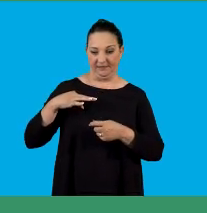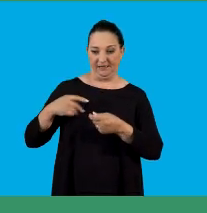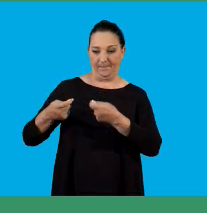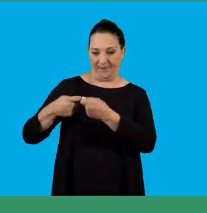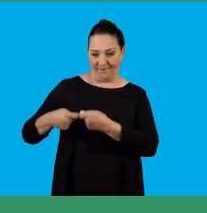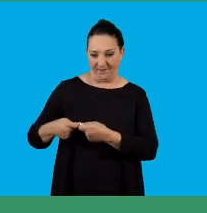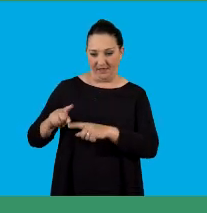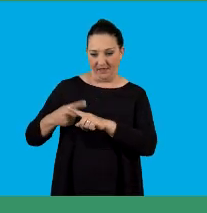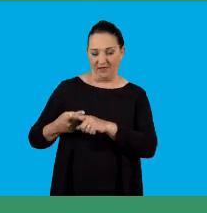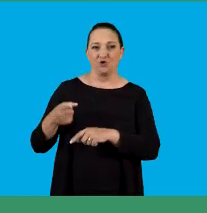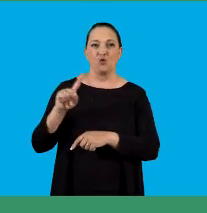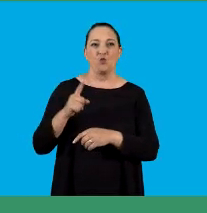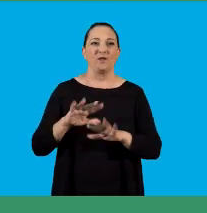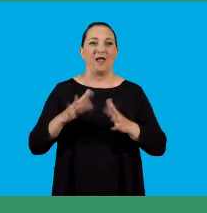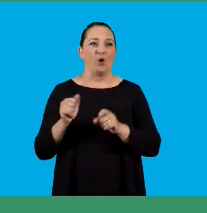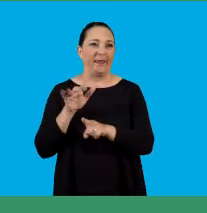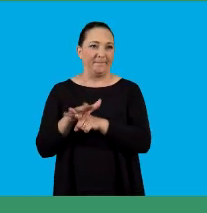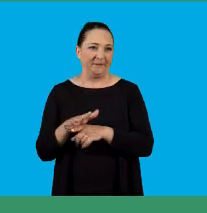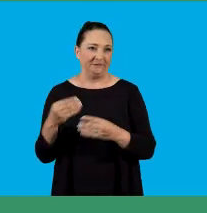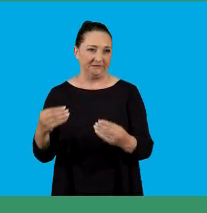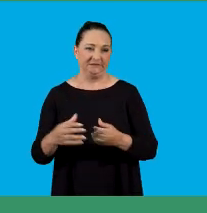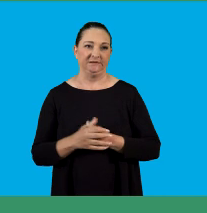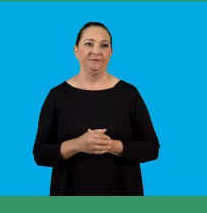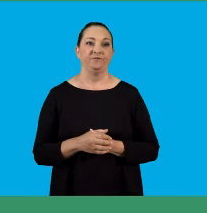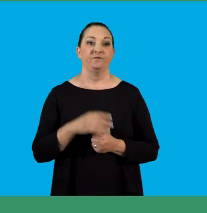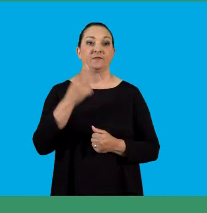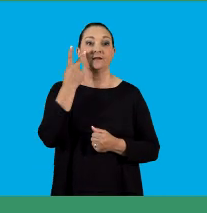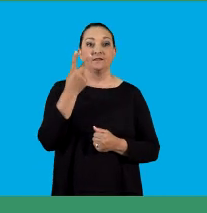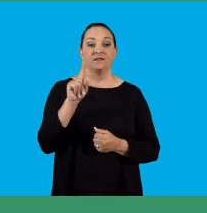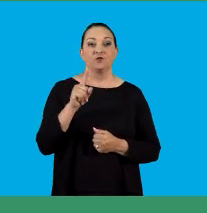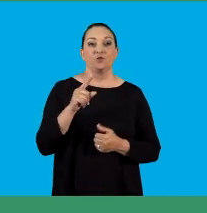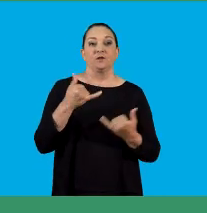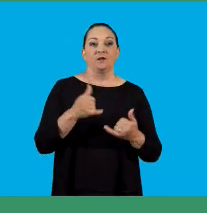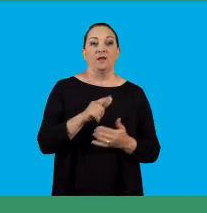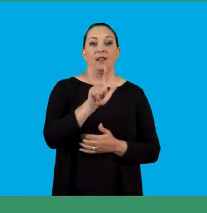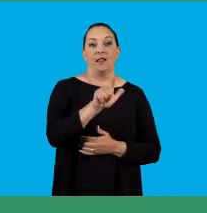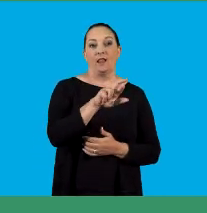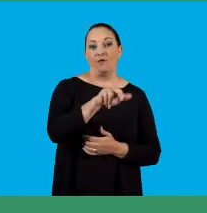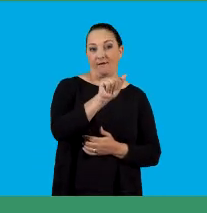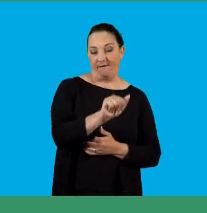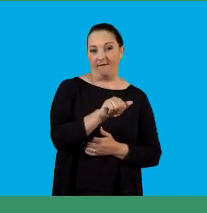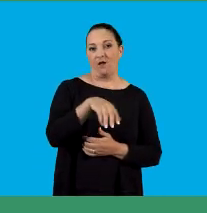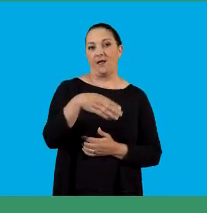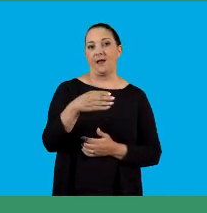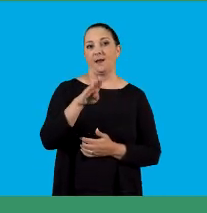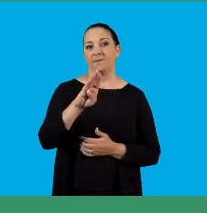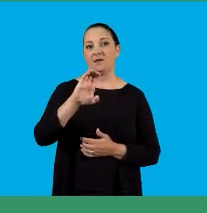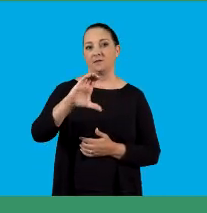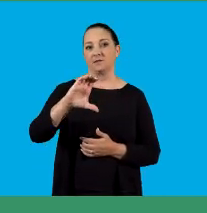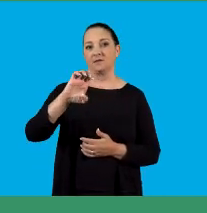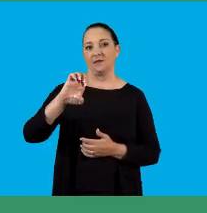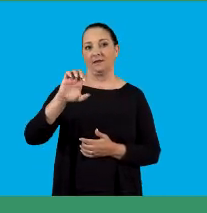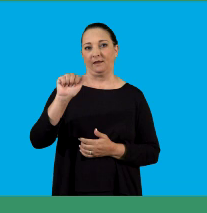businesses, should be able to advise on the implications of the Labor Relations Act, the BCEA,